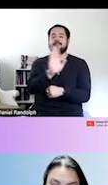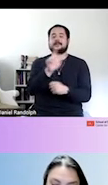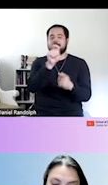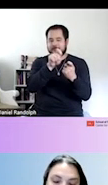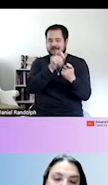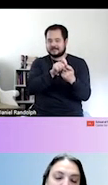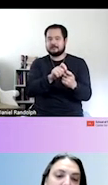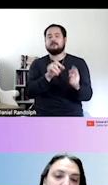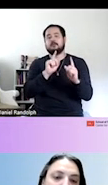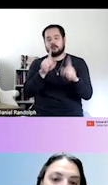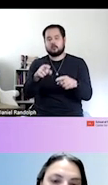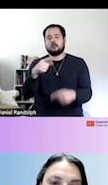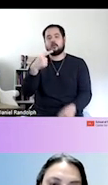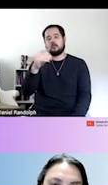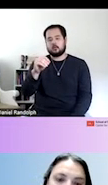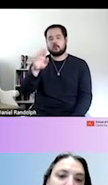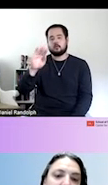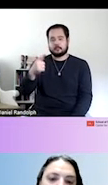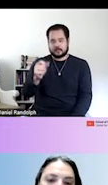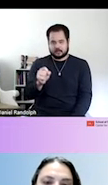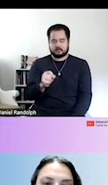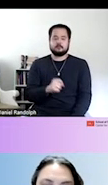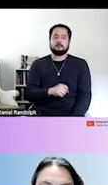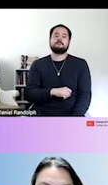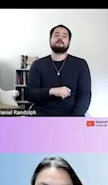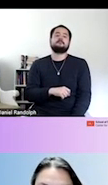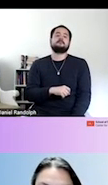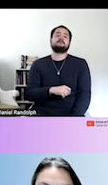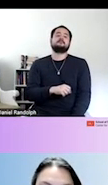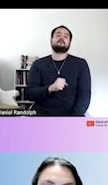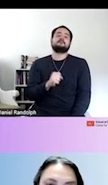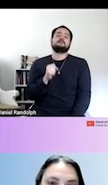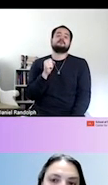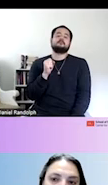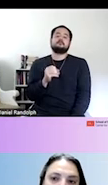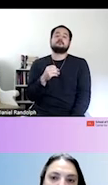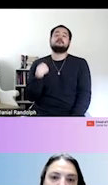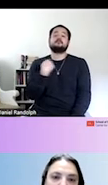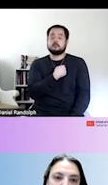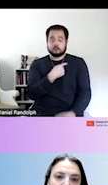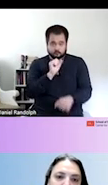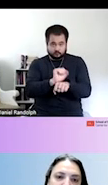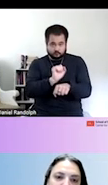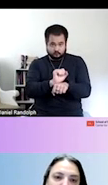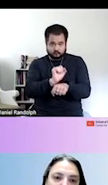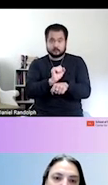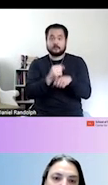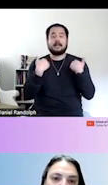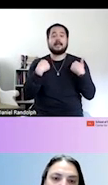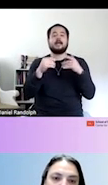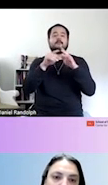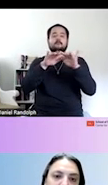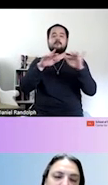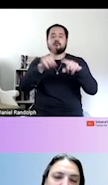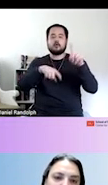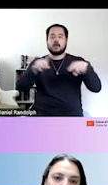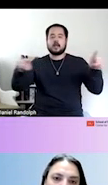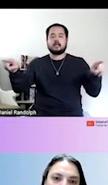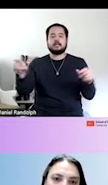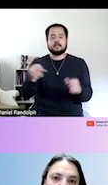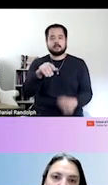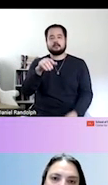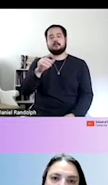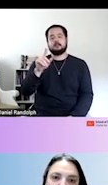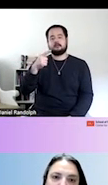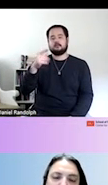next slide. We've worked on and happy to help here. We have a variety of go bags that we've been using and have, again,